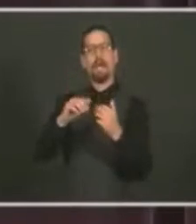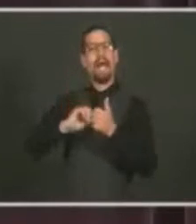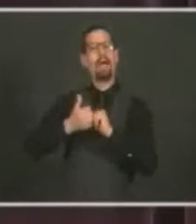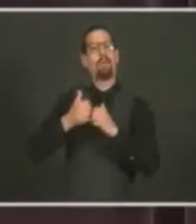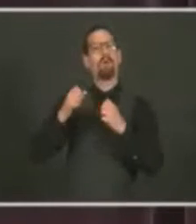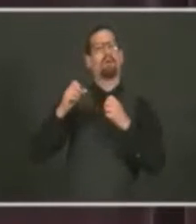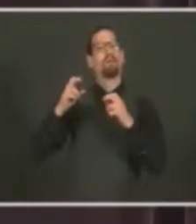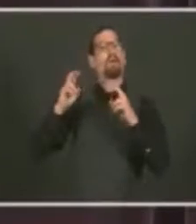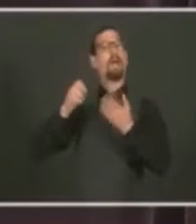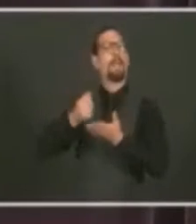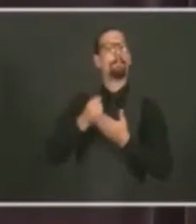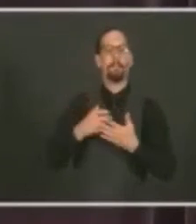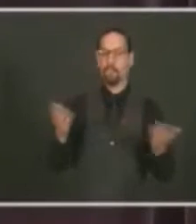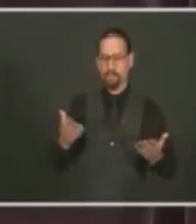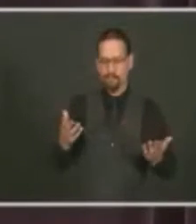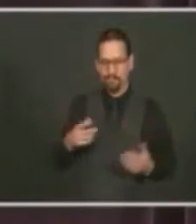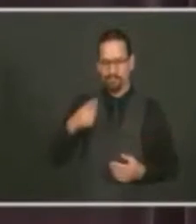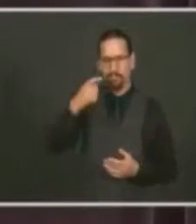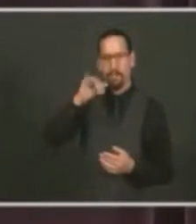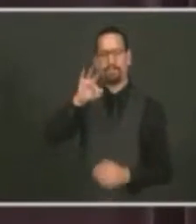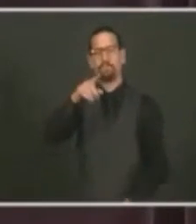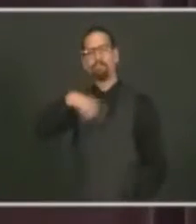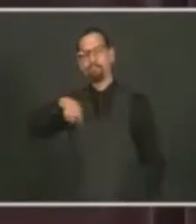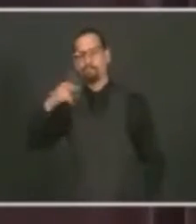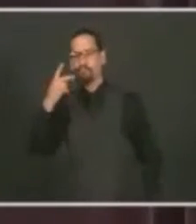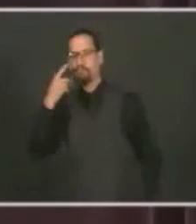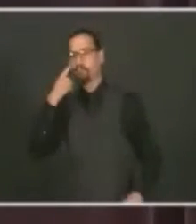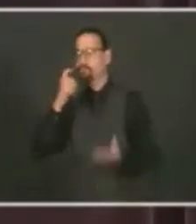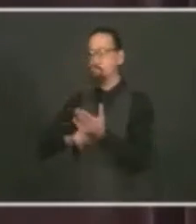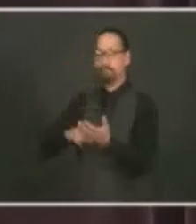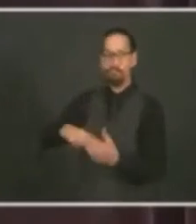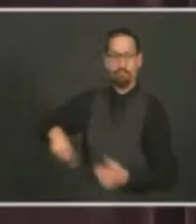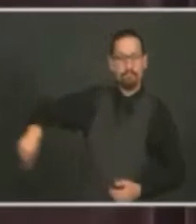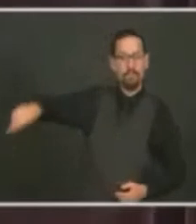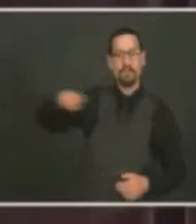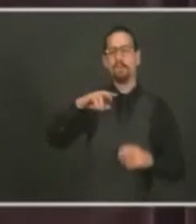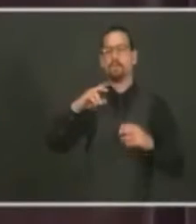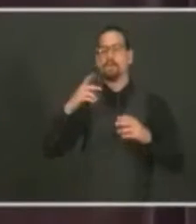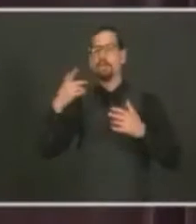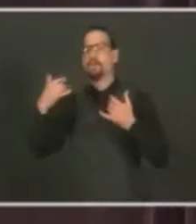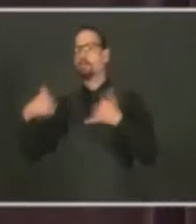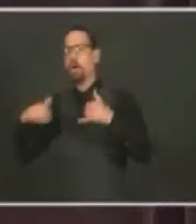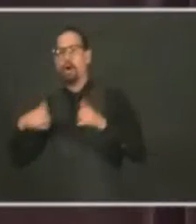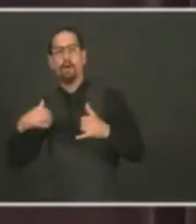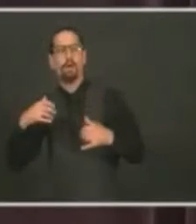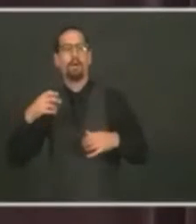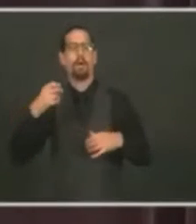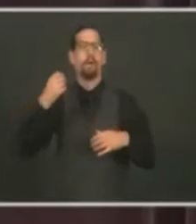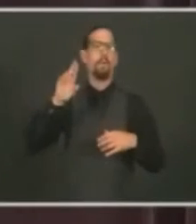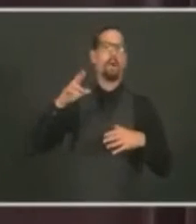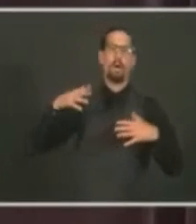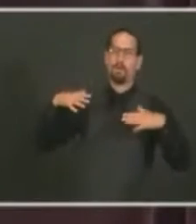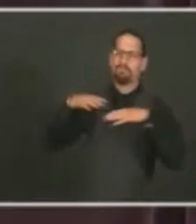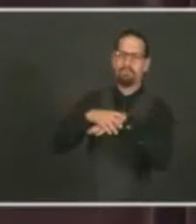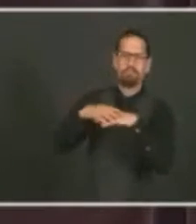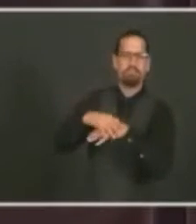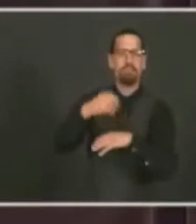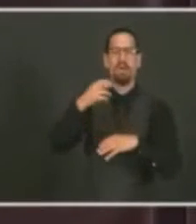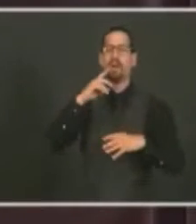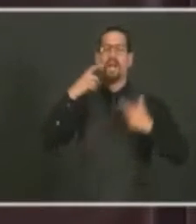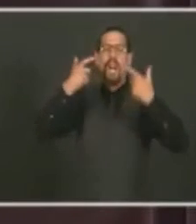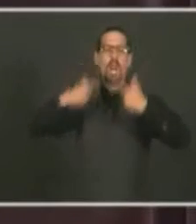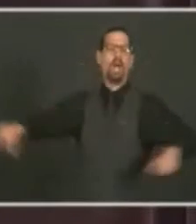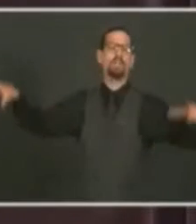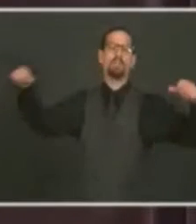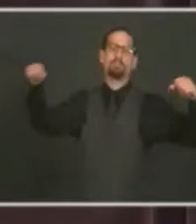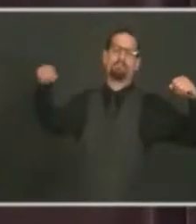large, loud as well, seem too large, or where people are not masking. We have a